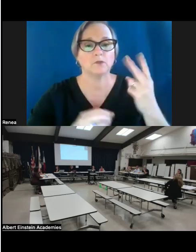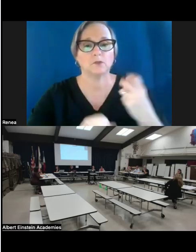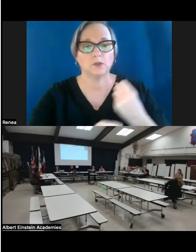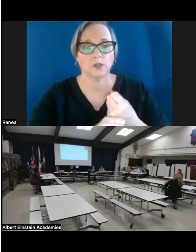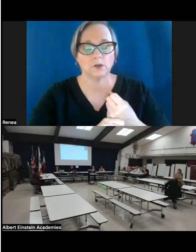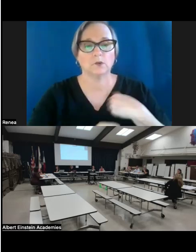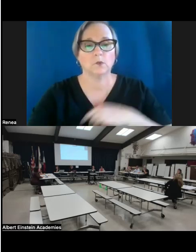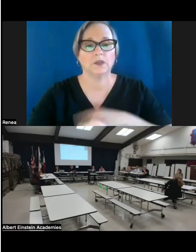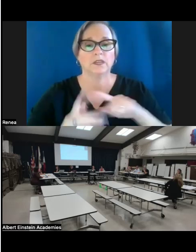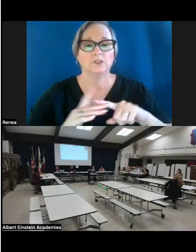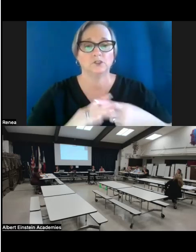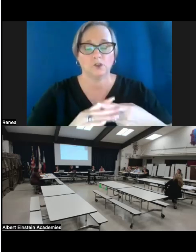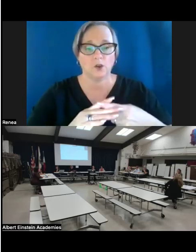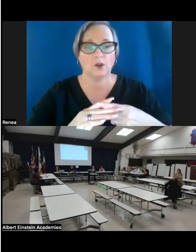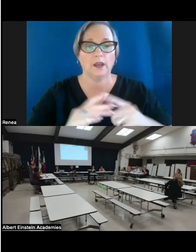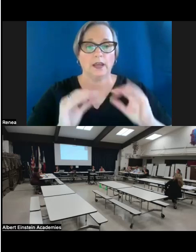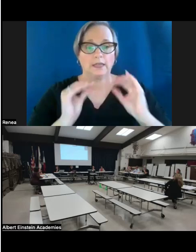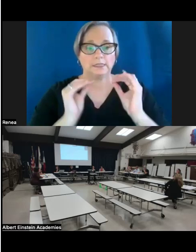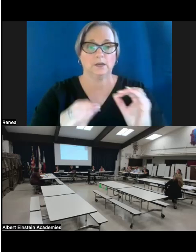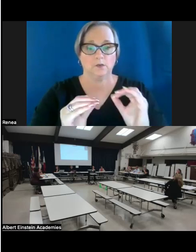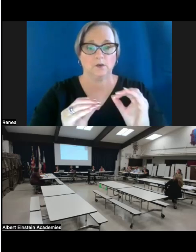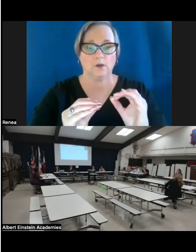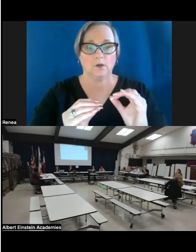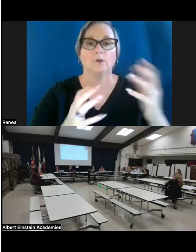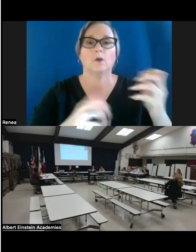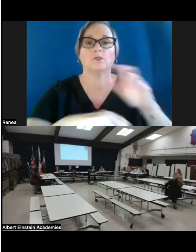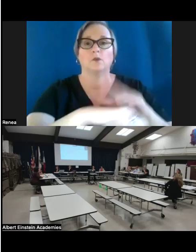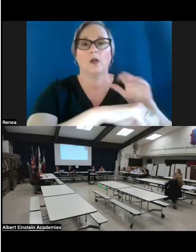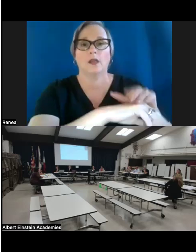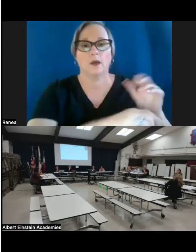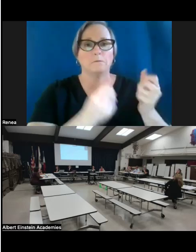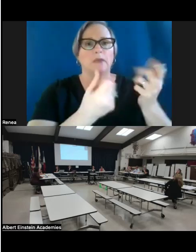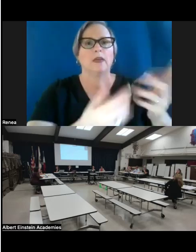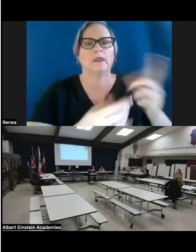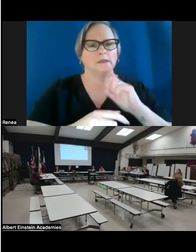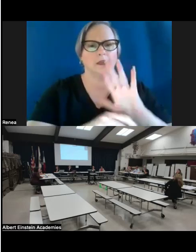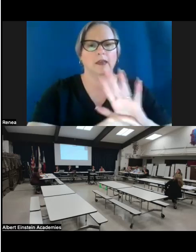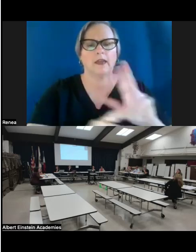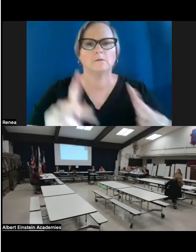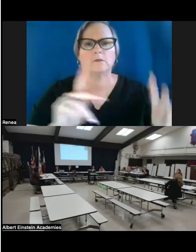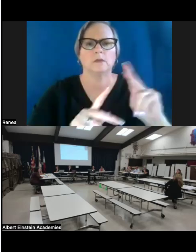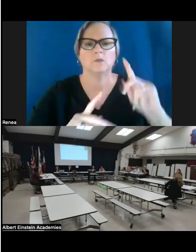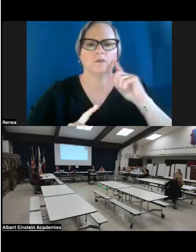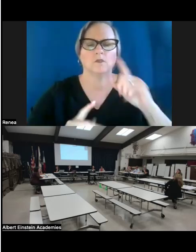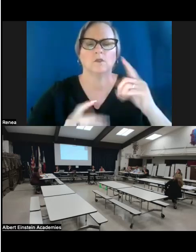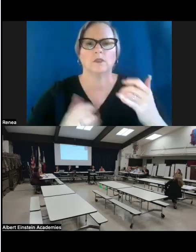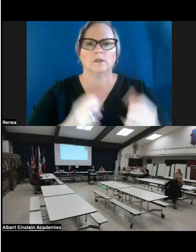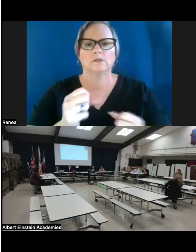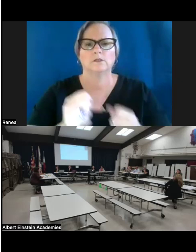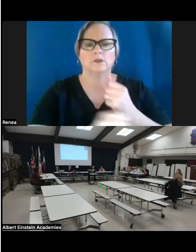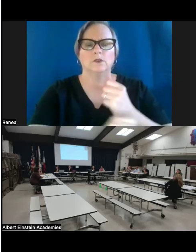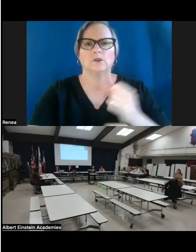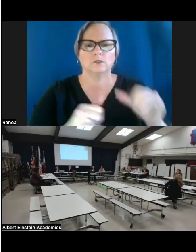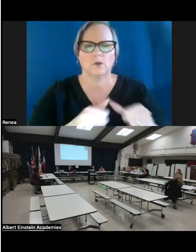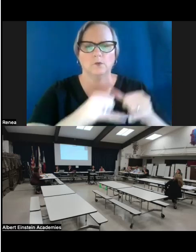do want to call out that there are a lot of dedicated individuals, both on last year's board and this year's board, that really gave so